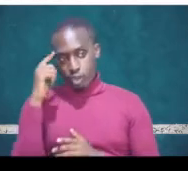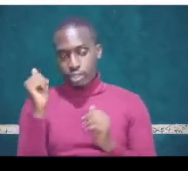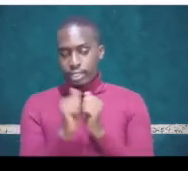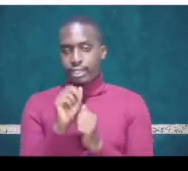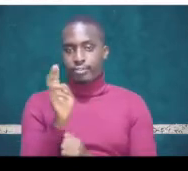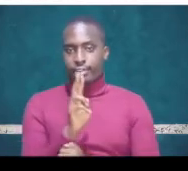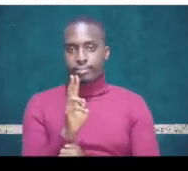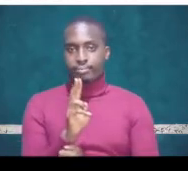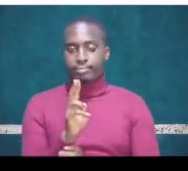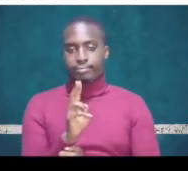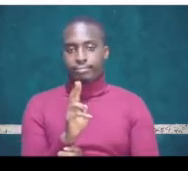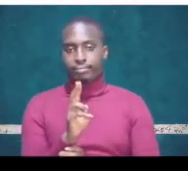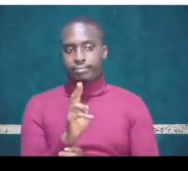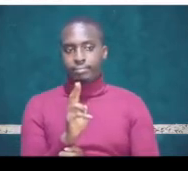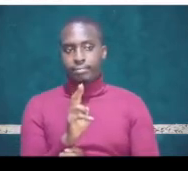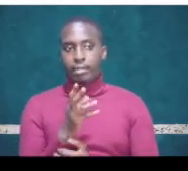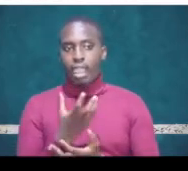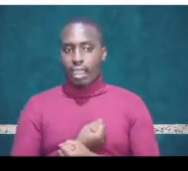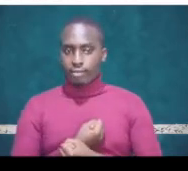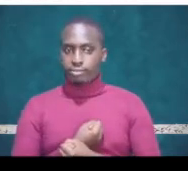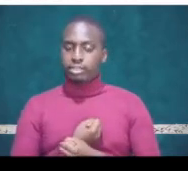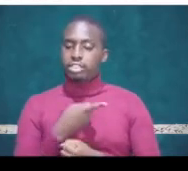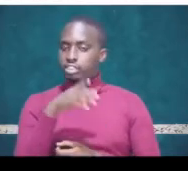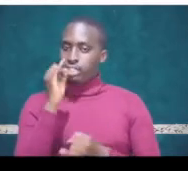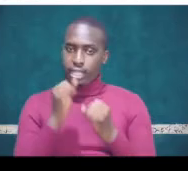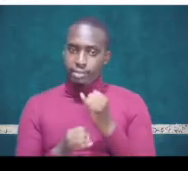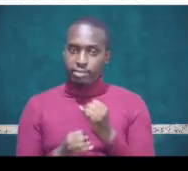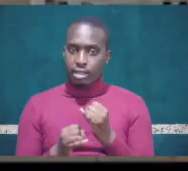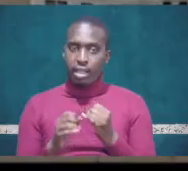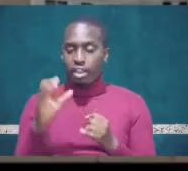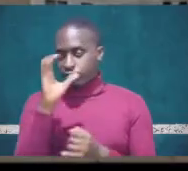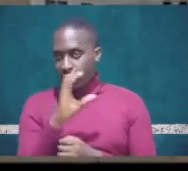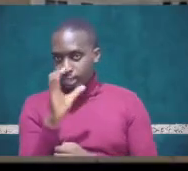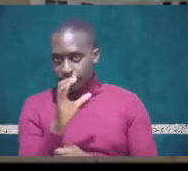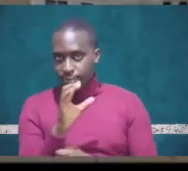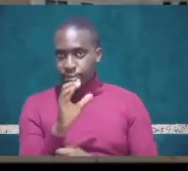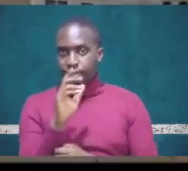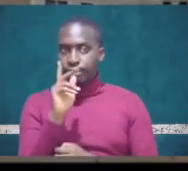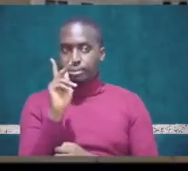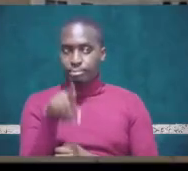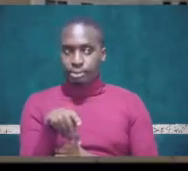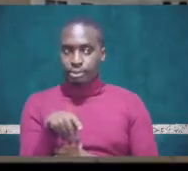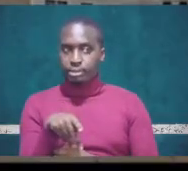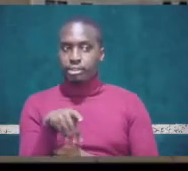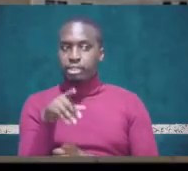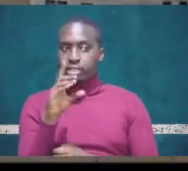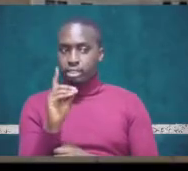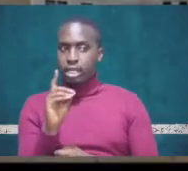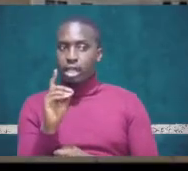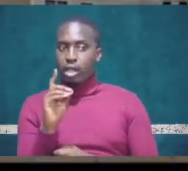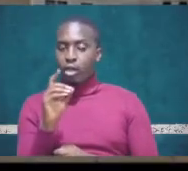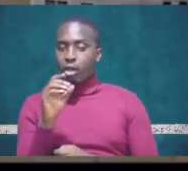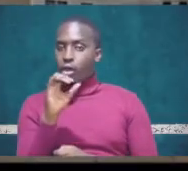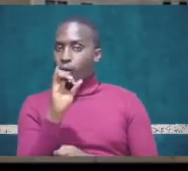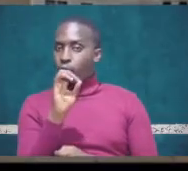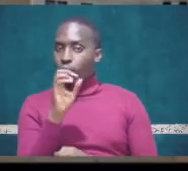volts is maintained between its ends. Find the potential drop of the